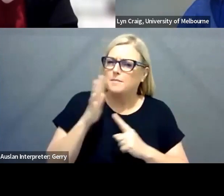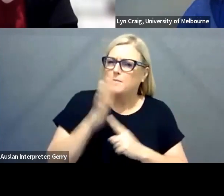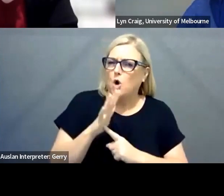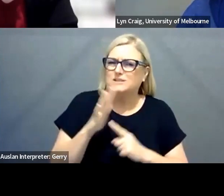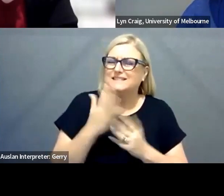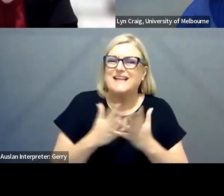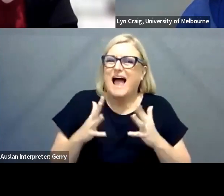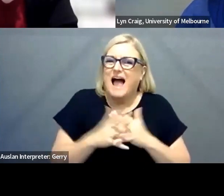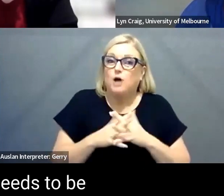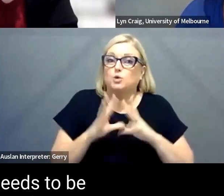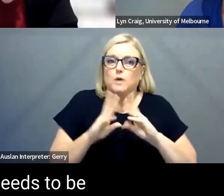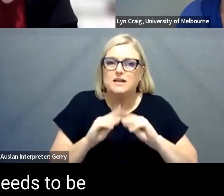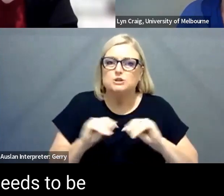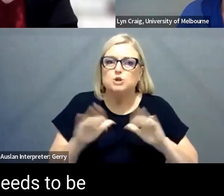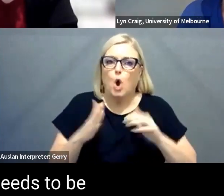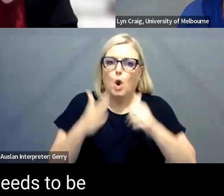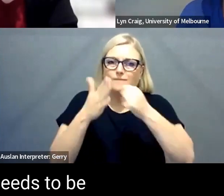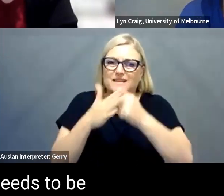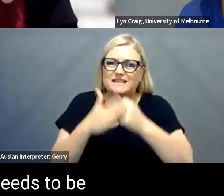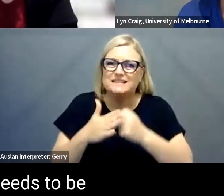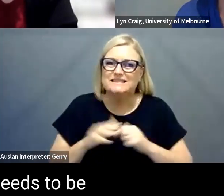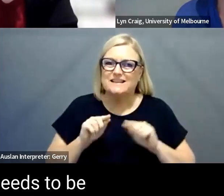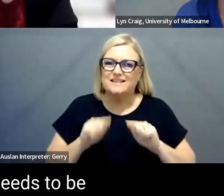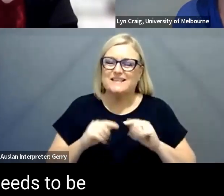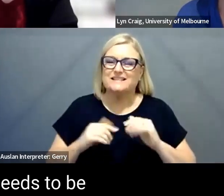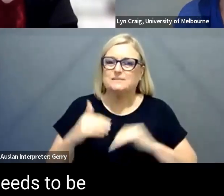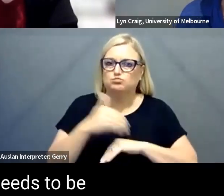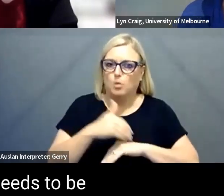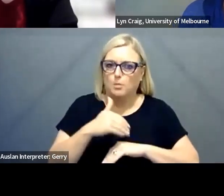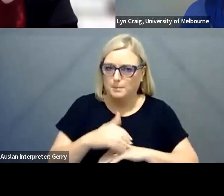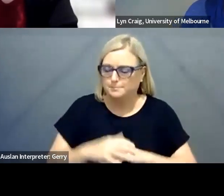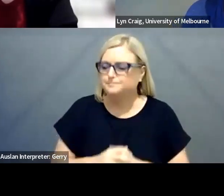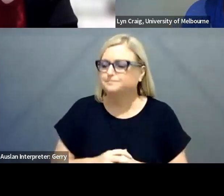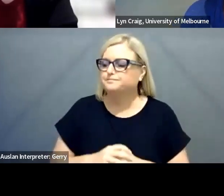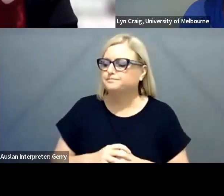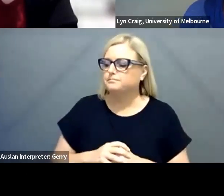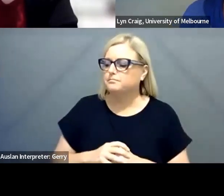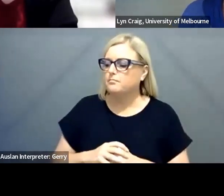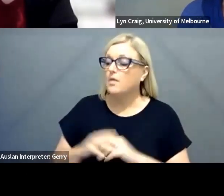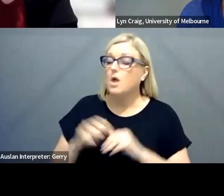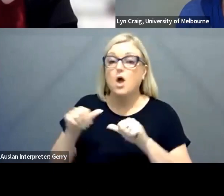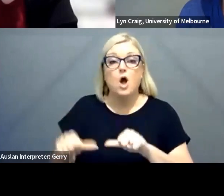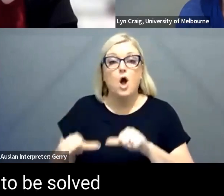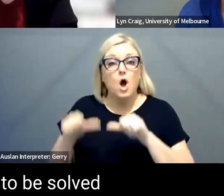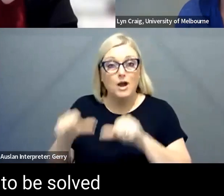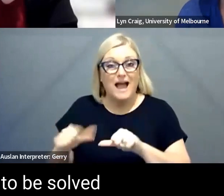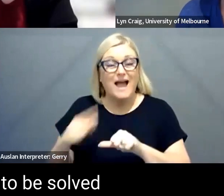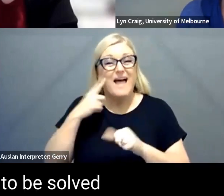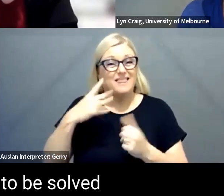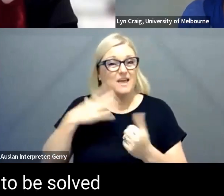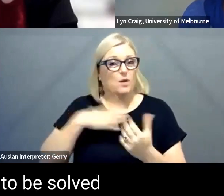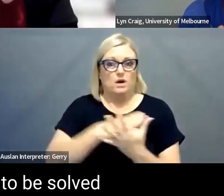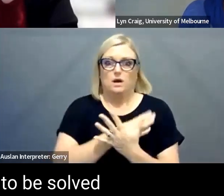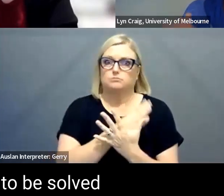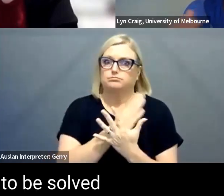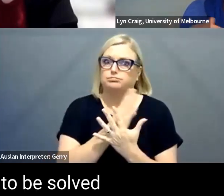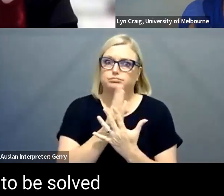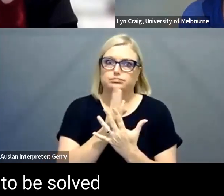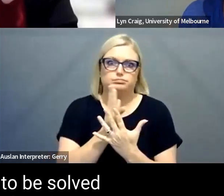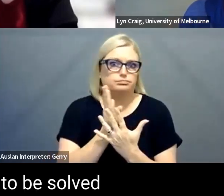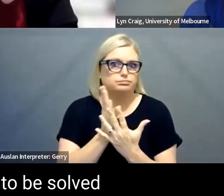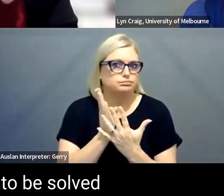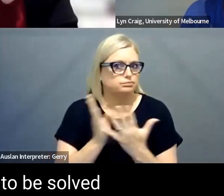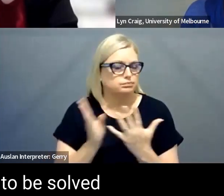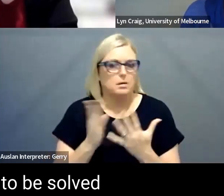issues? I think it needs to be a whole suite of things. It's a very difficult problem, and it needs to be solved